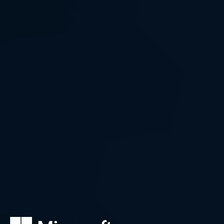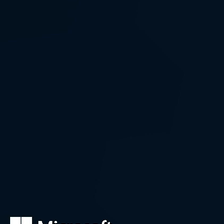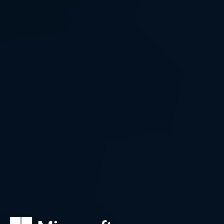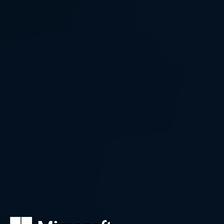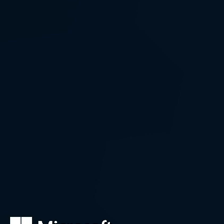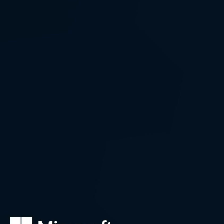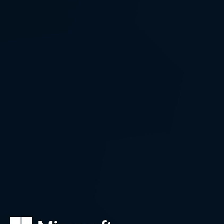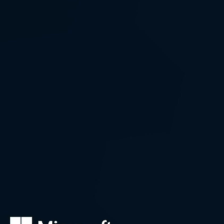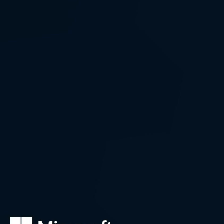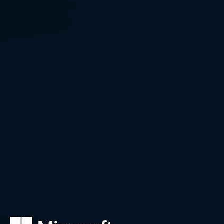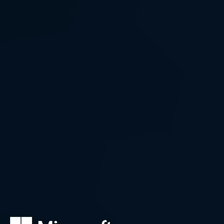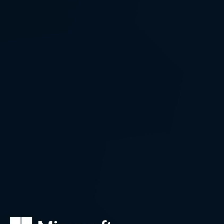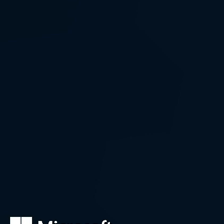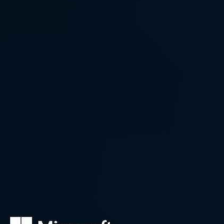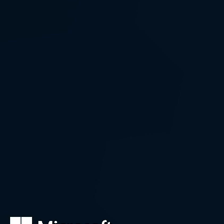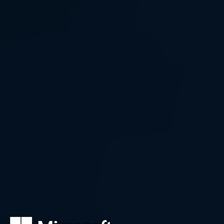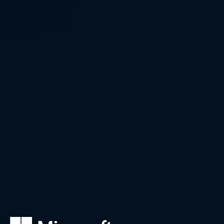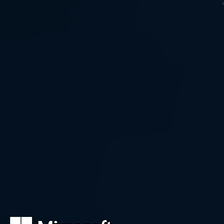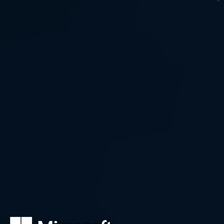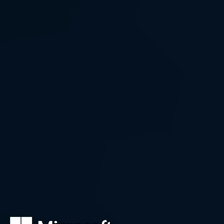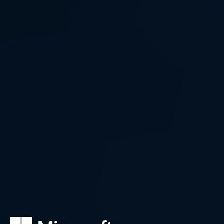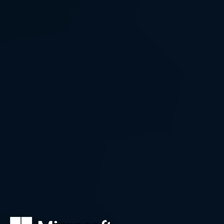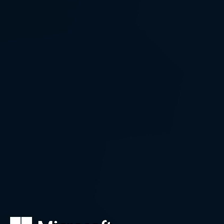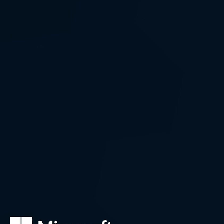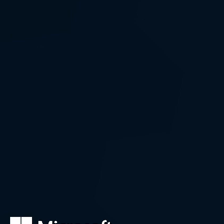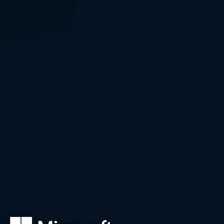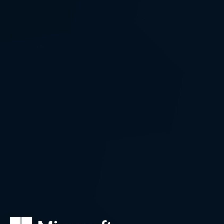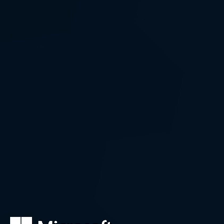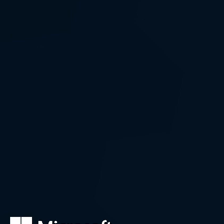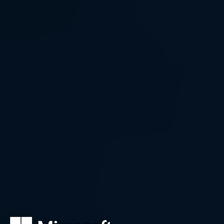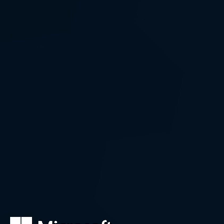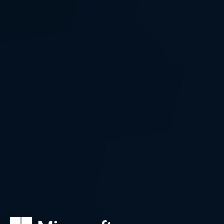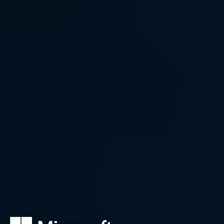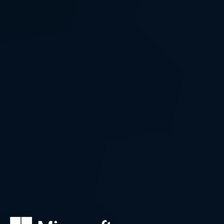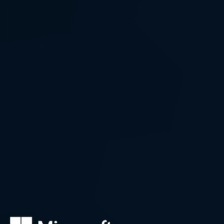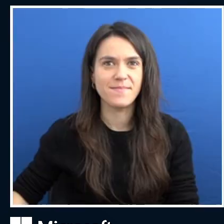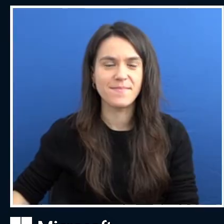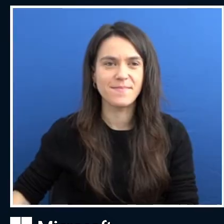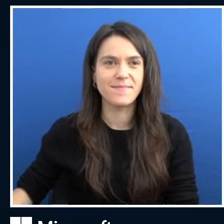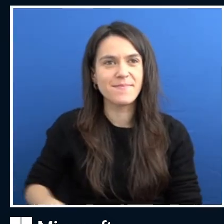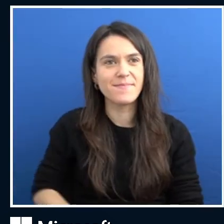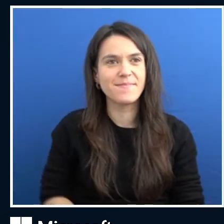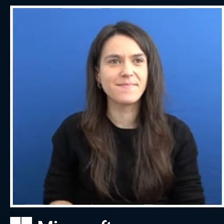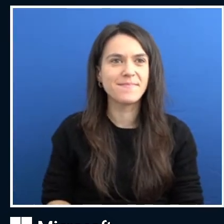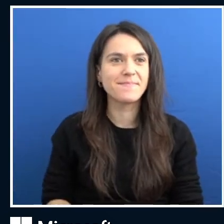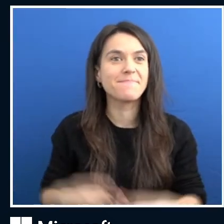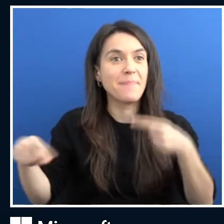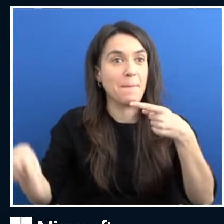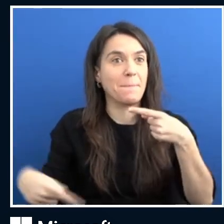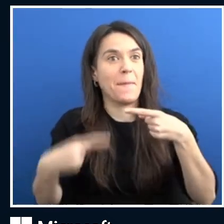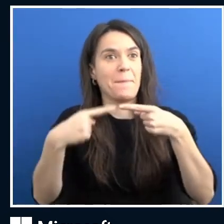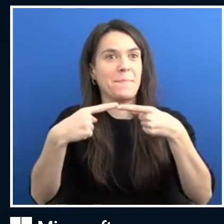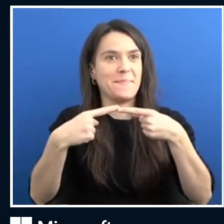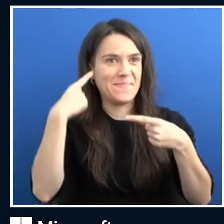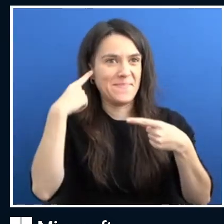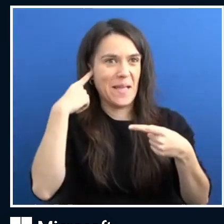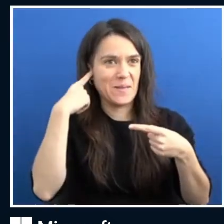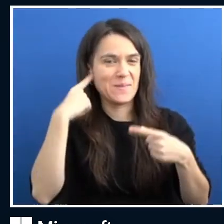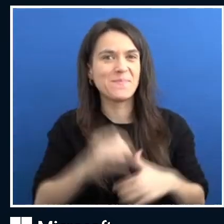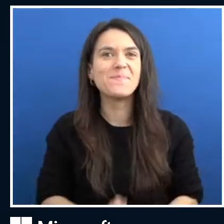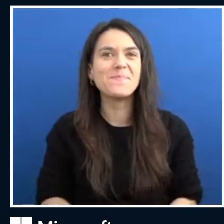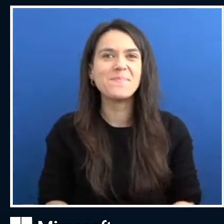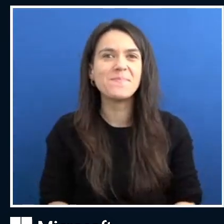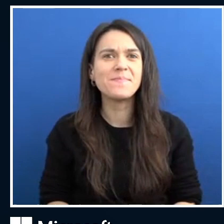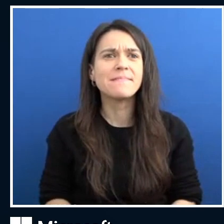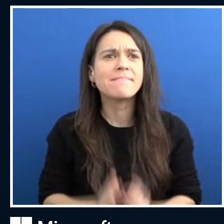If I want to use ML to build systems to pick up abnormal blood test results, would that be possible? I didn't get the question. I'm